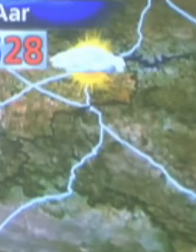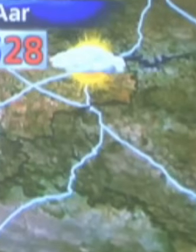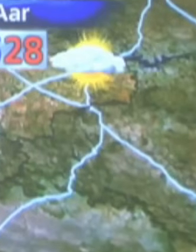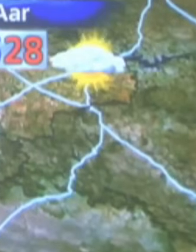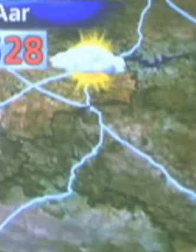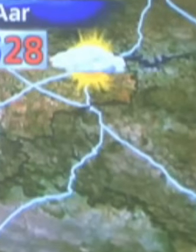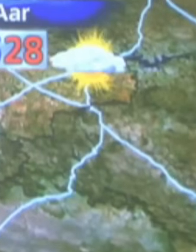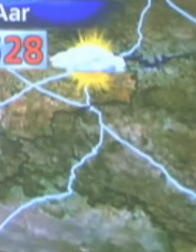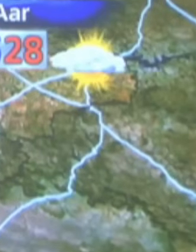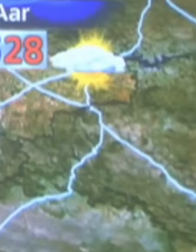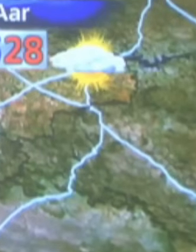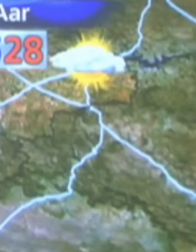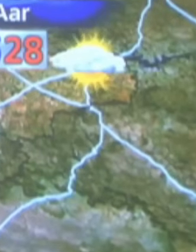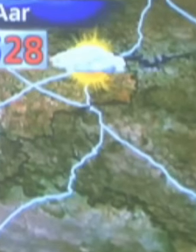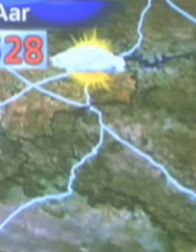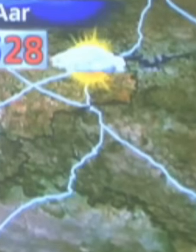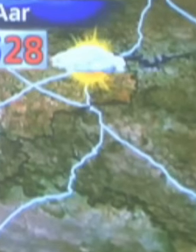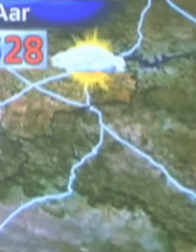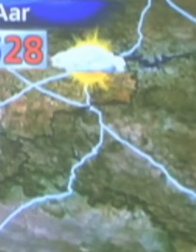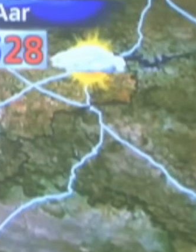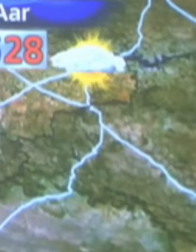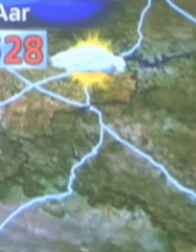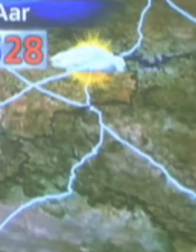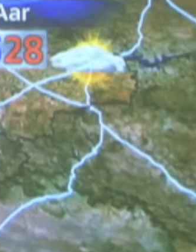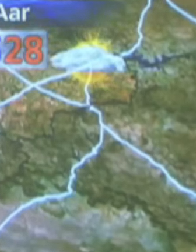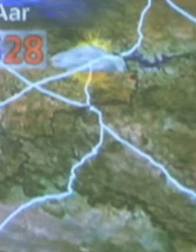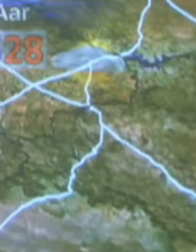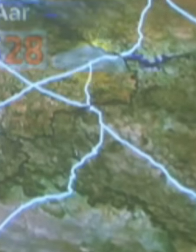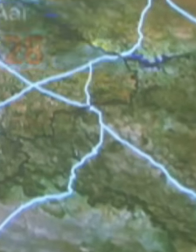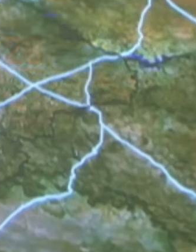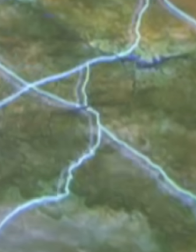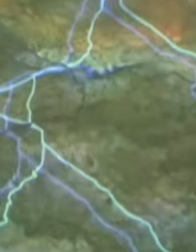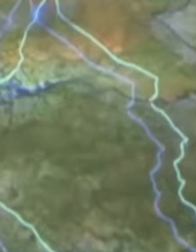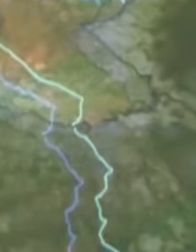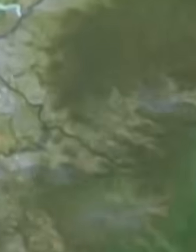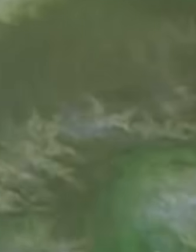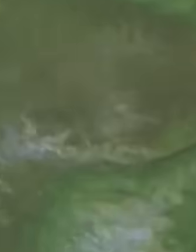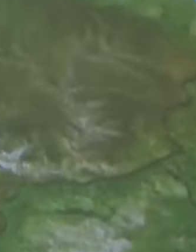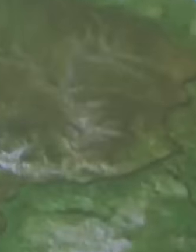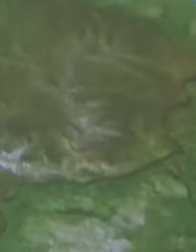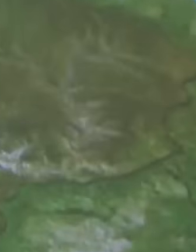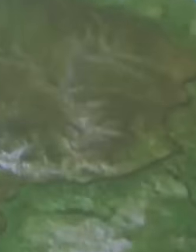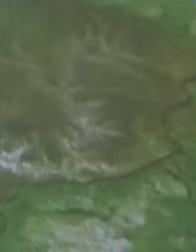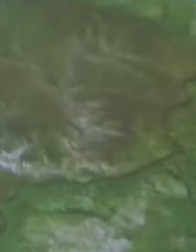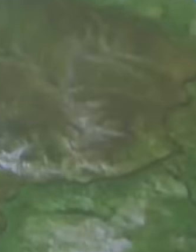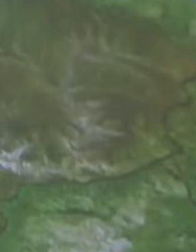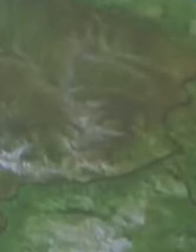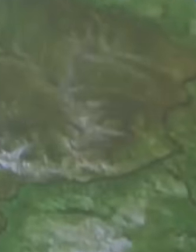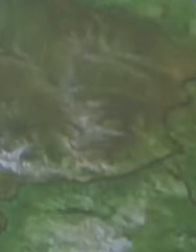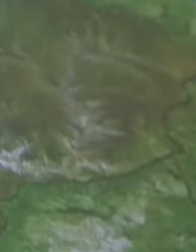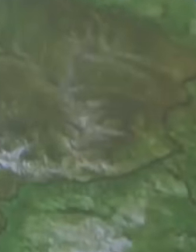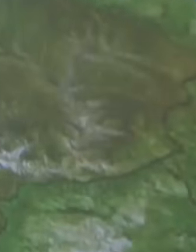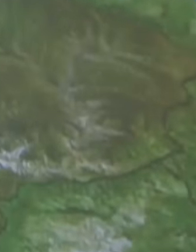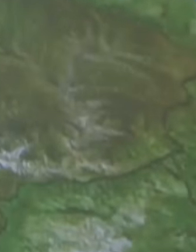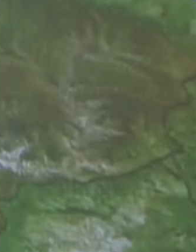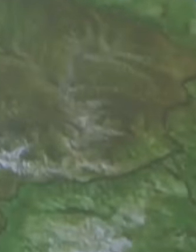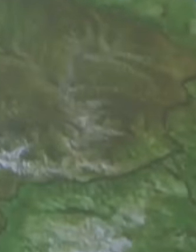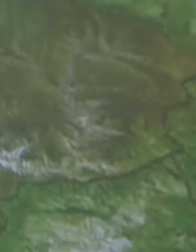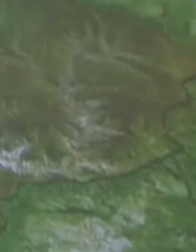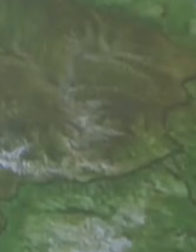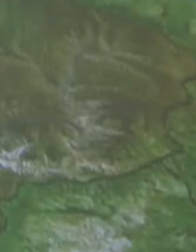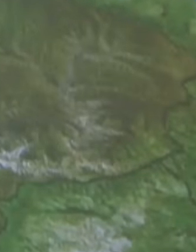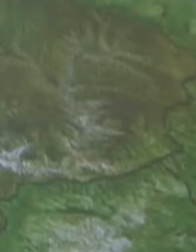kaofela a Pintone tla hle tshesela ritha re shebile ka Calvania le hona re ka sa talent di kgradi di ritha fela ho mashome a mabedi a metso e seletseng